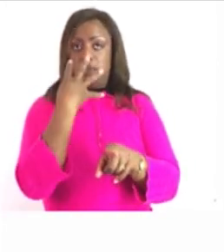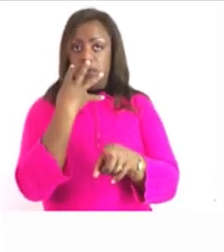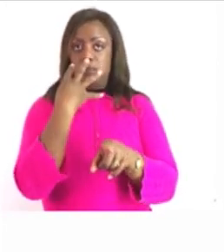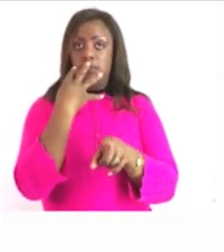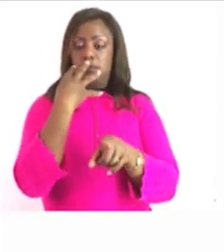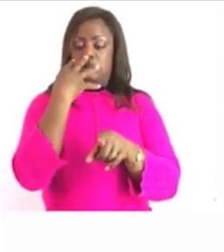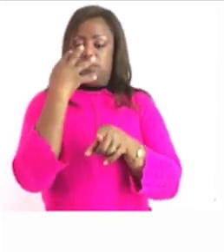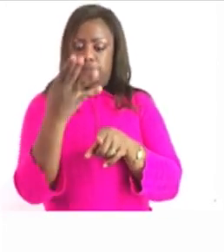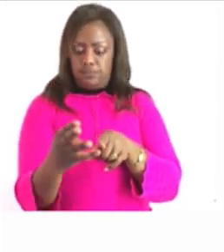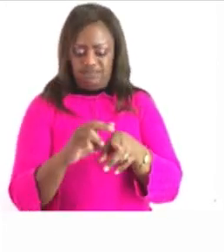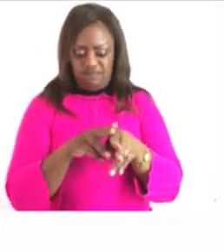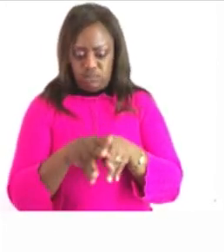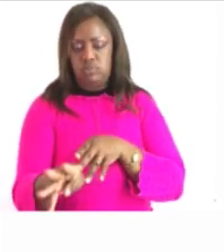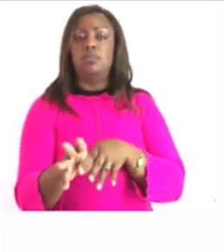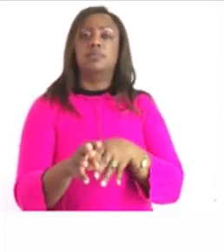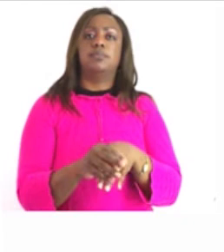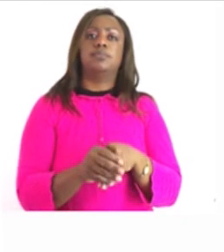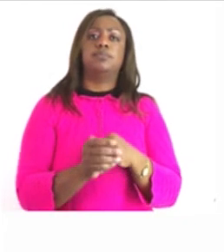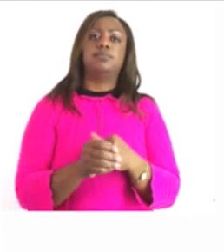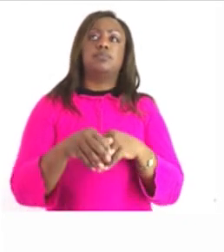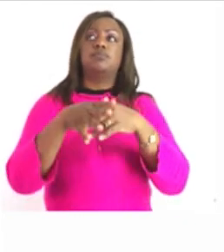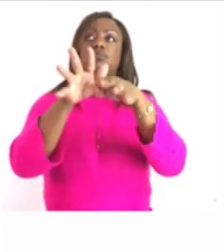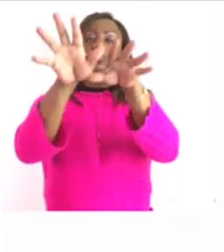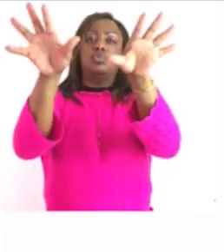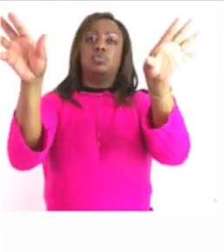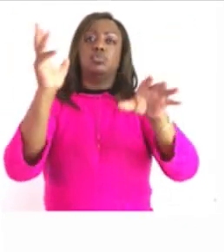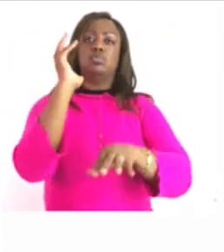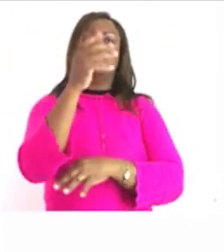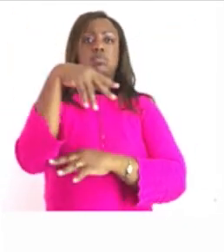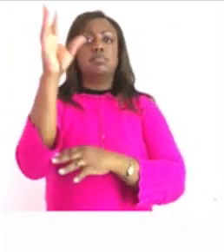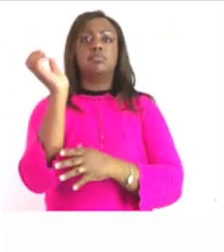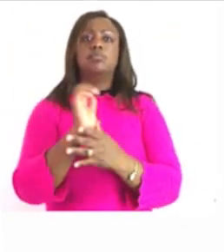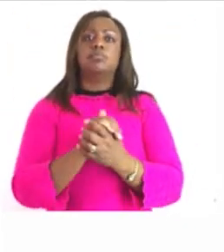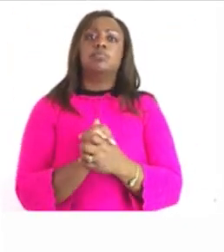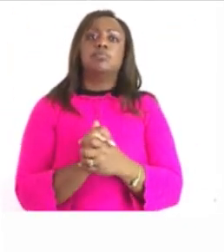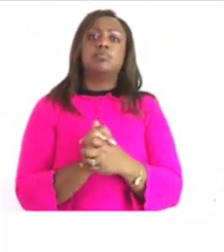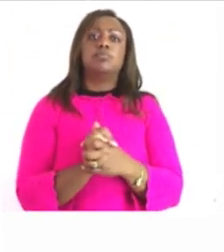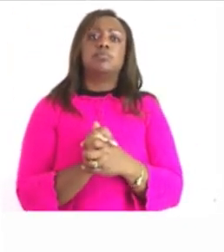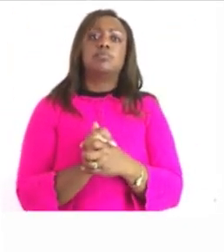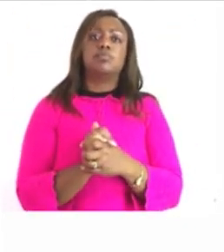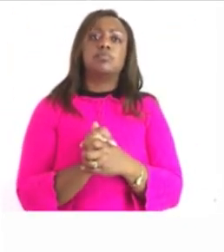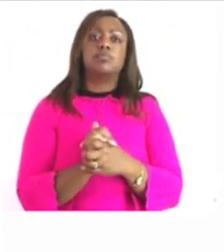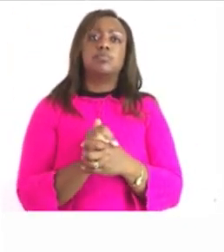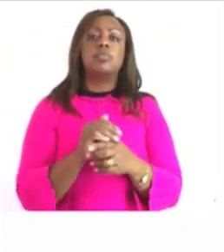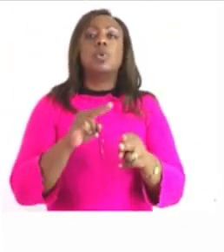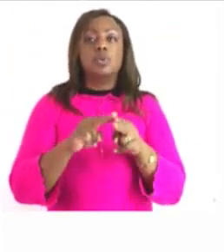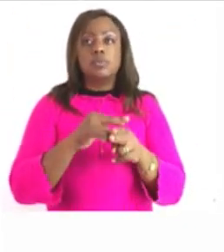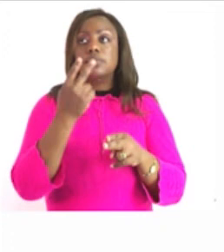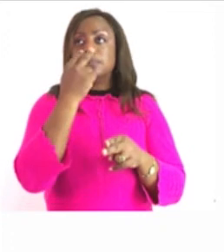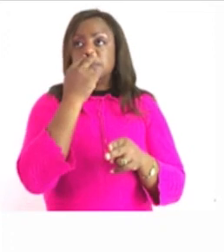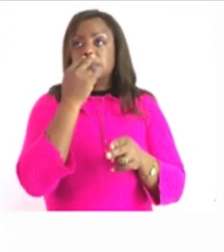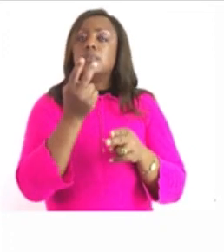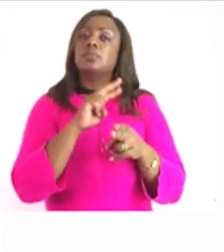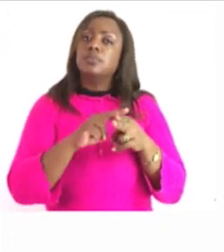not needed in our body, it goes into the atmosphere through the nose or through the mouth. In short, we are saying